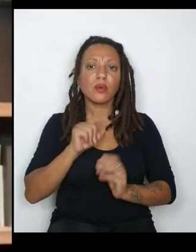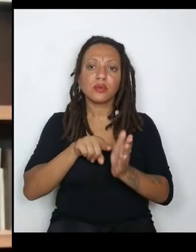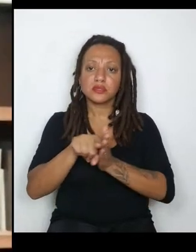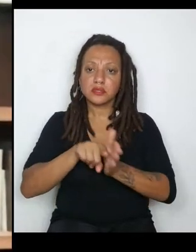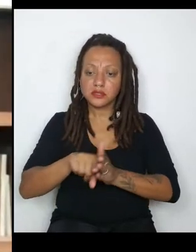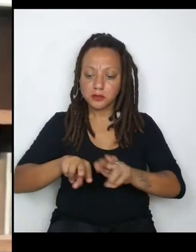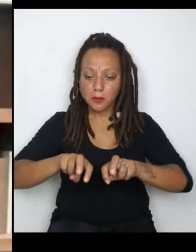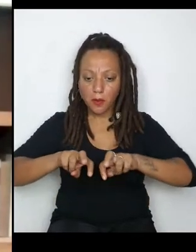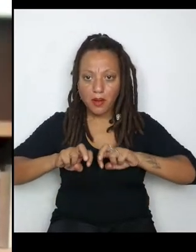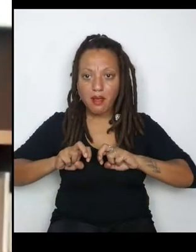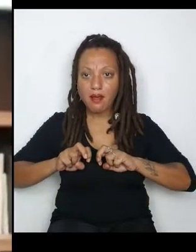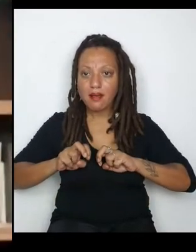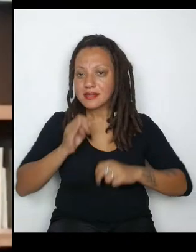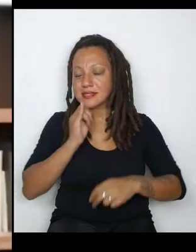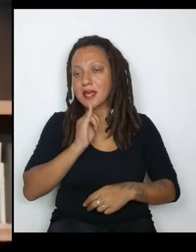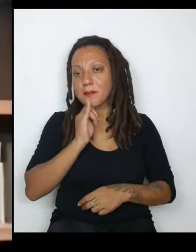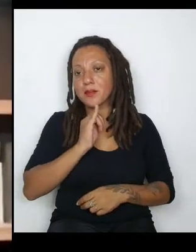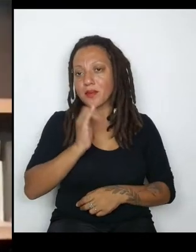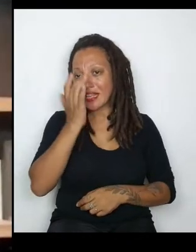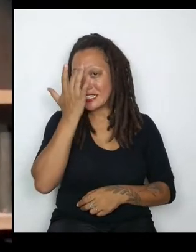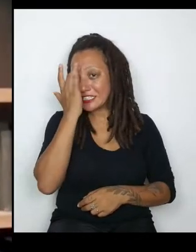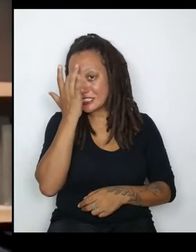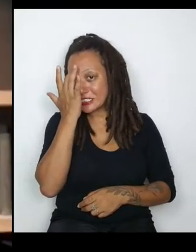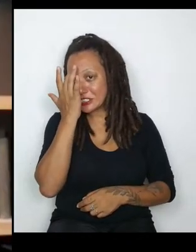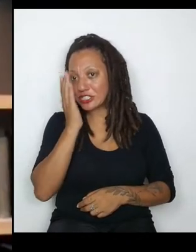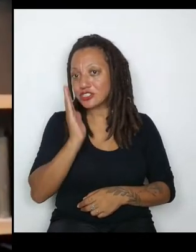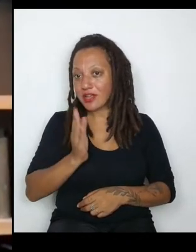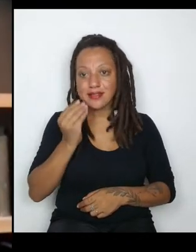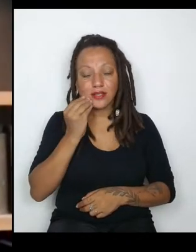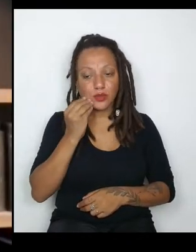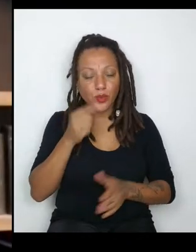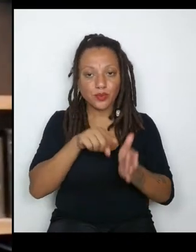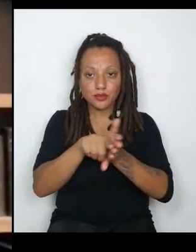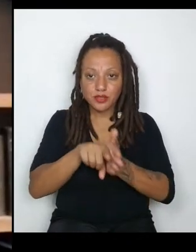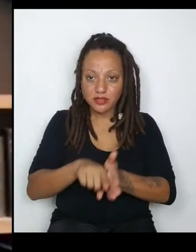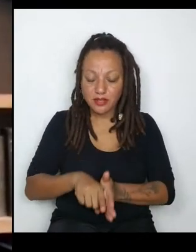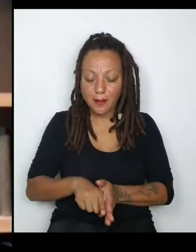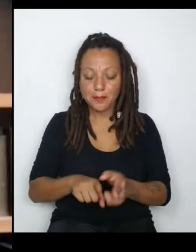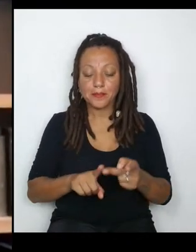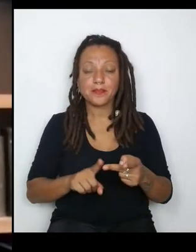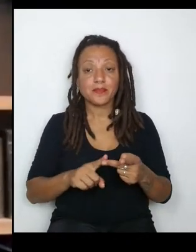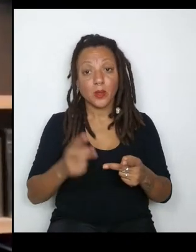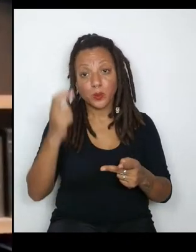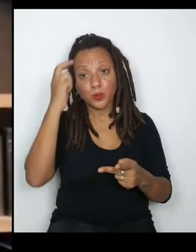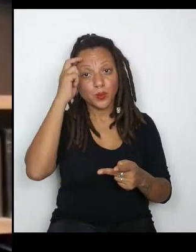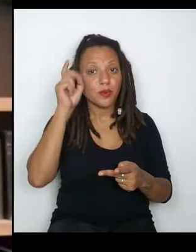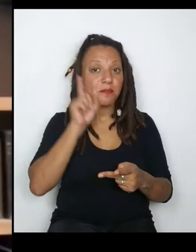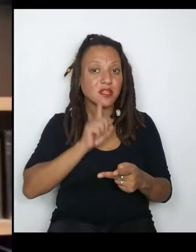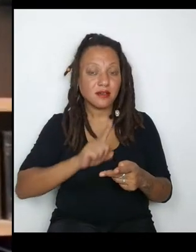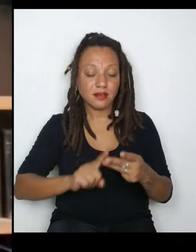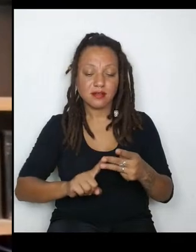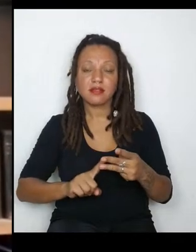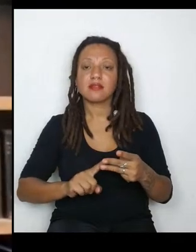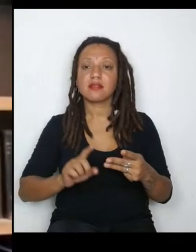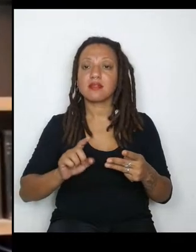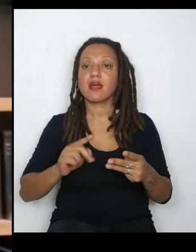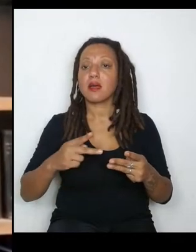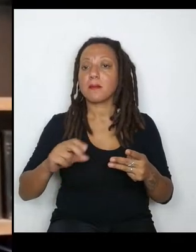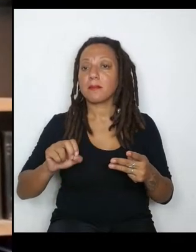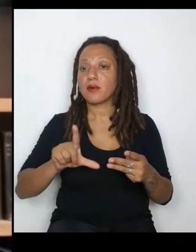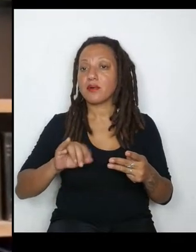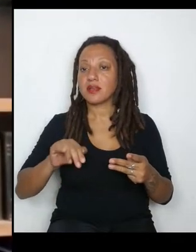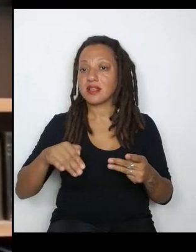culture and in tahiti or in polynesia there is the figure of the mahu they have different names in